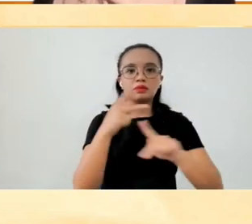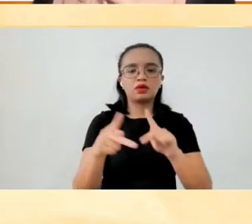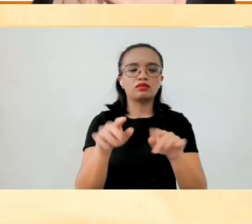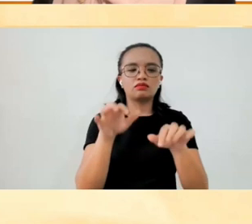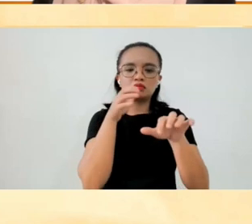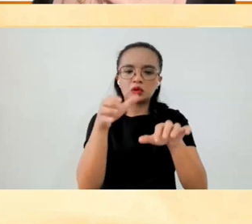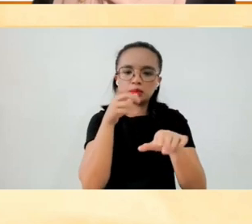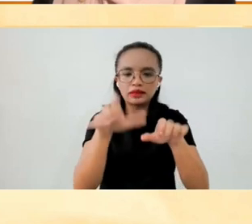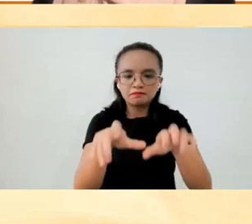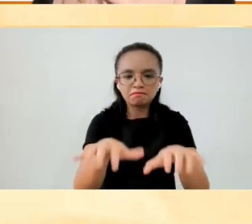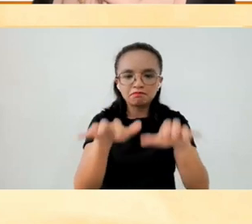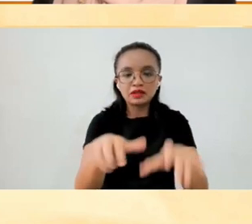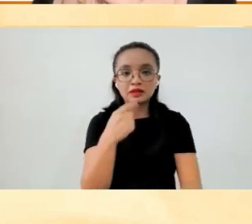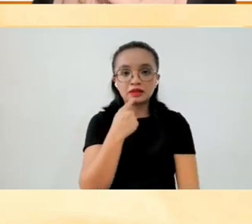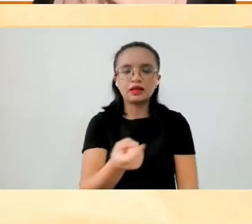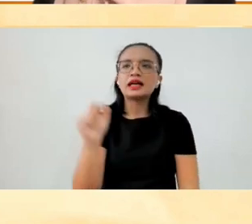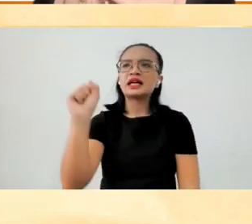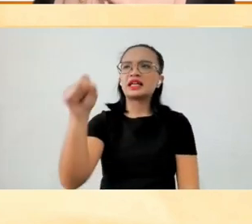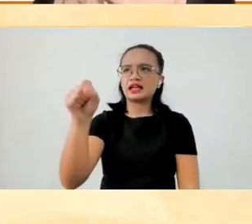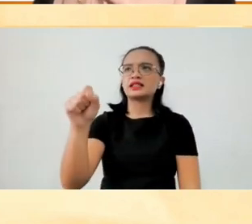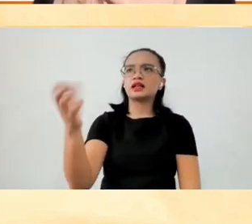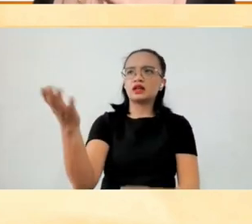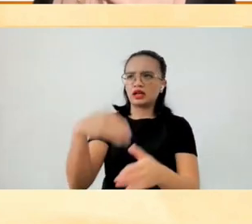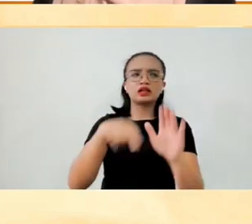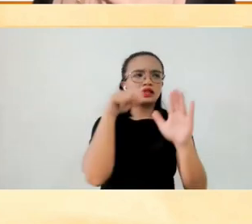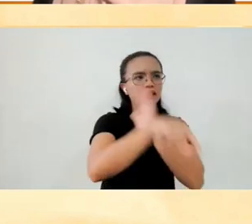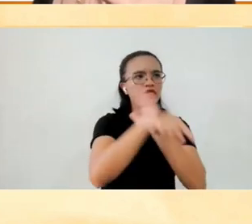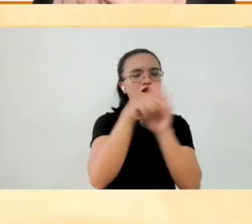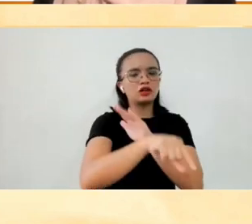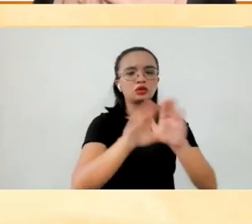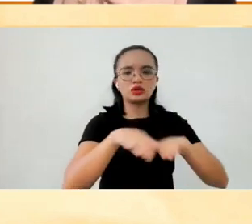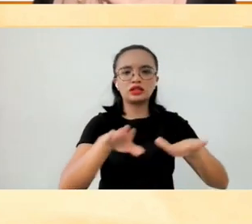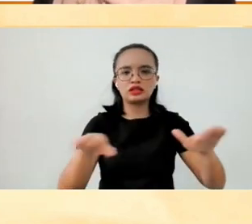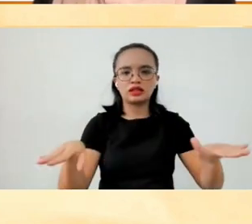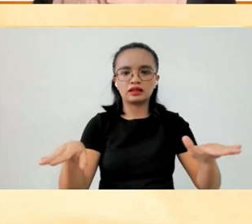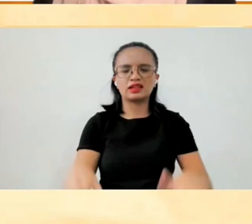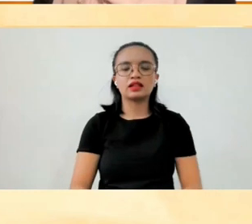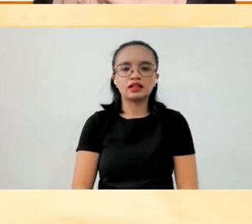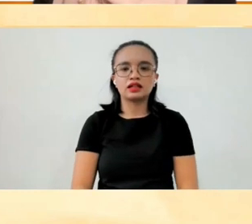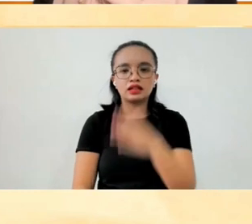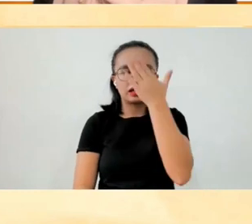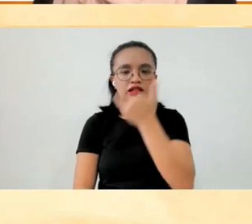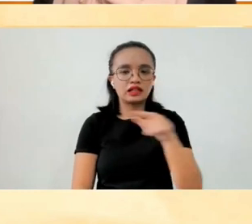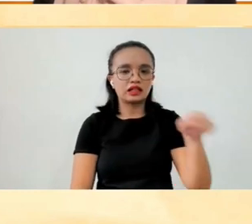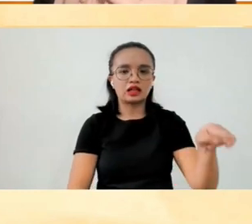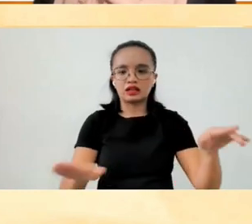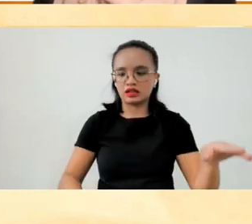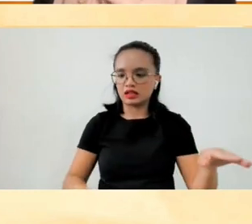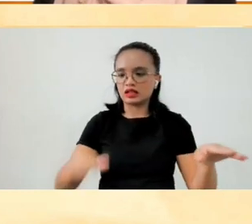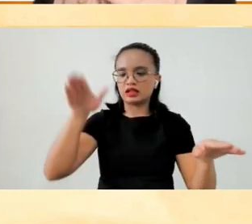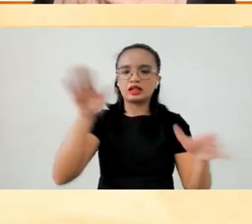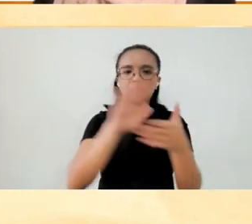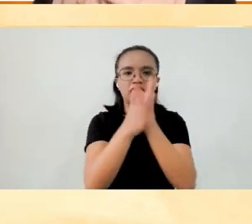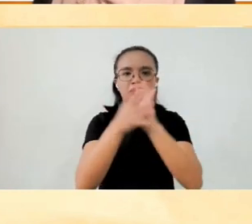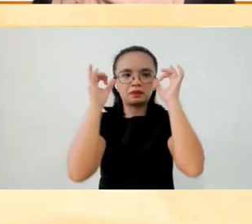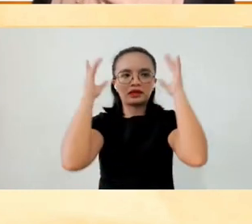media and would say, yes, let's kill those children because they're going to grow up as terrorists and